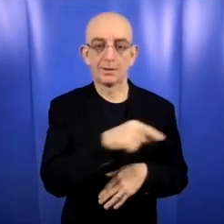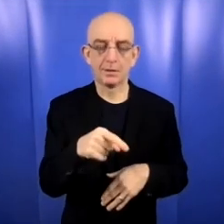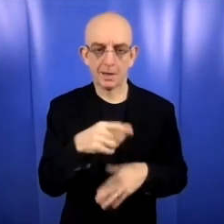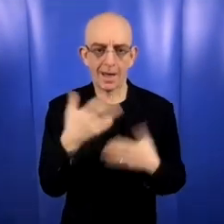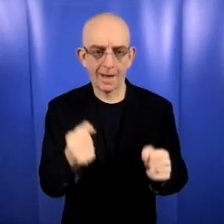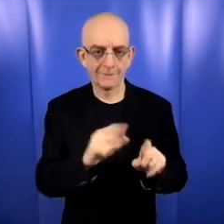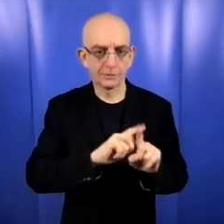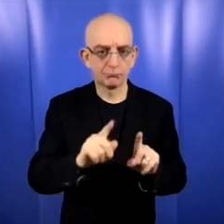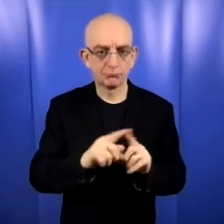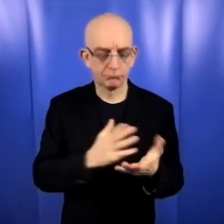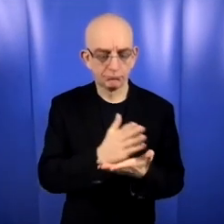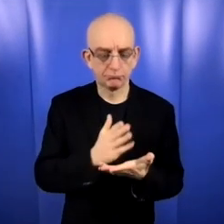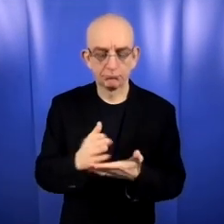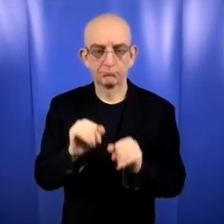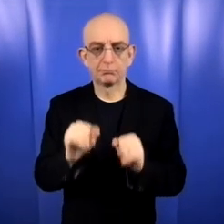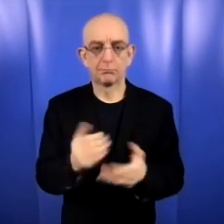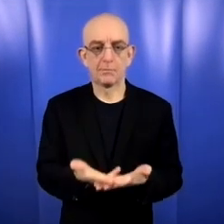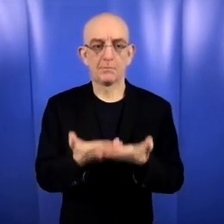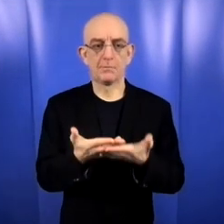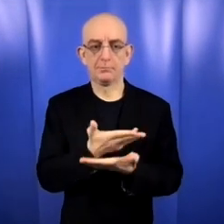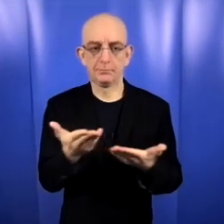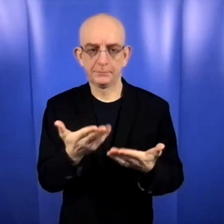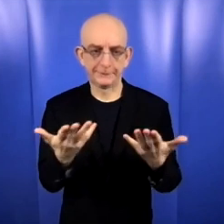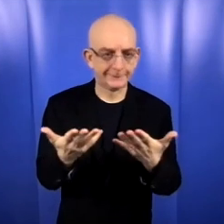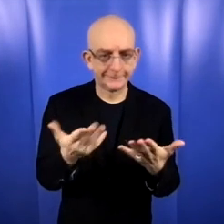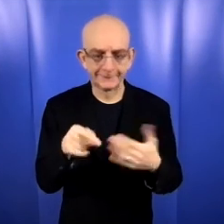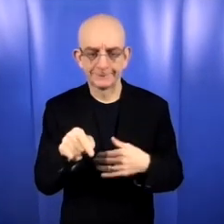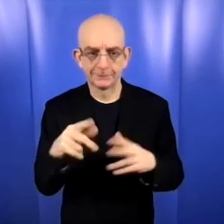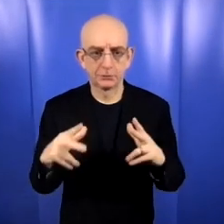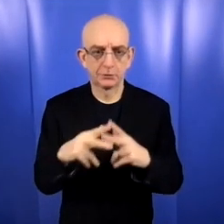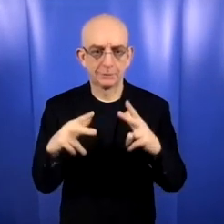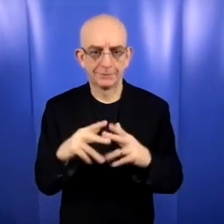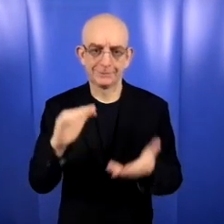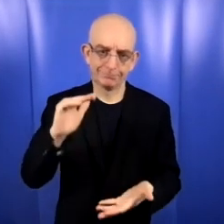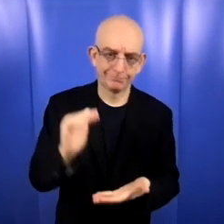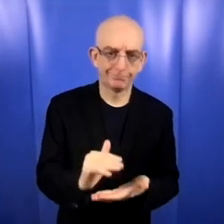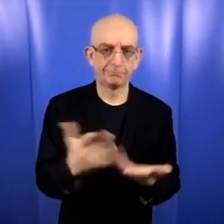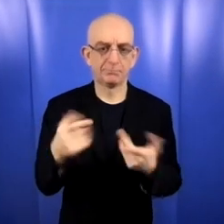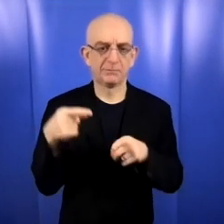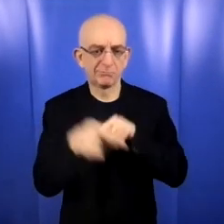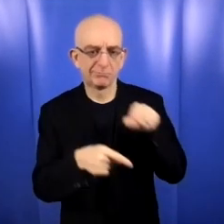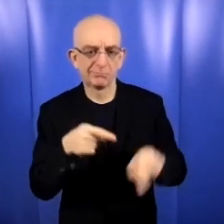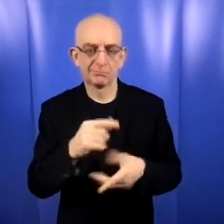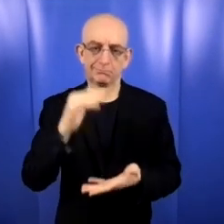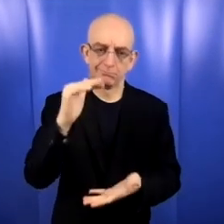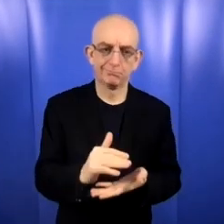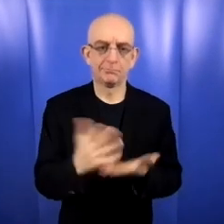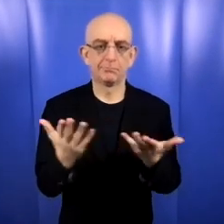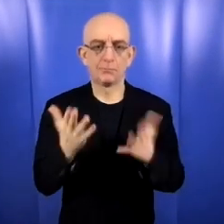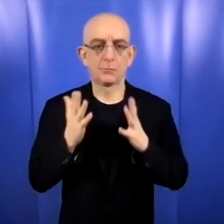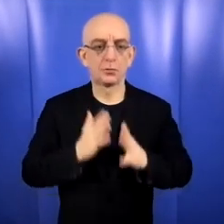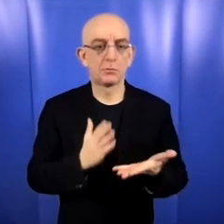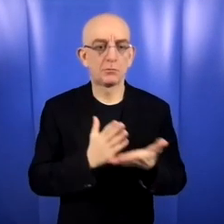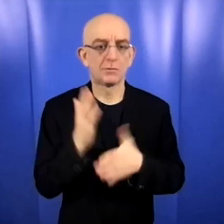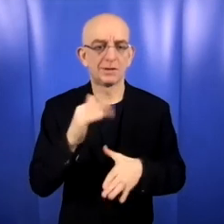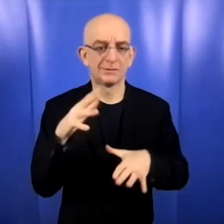event, it's interesting to look back at our history. And I note that in 1981, the then Secretary General appointed